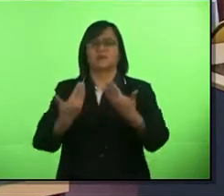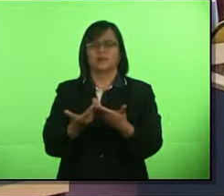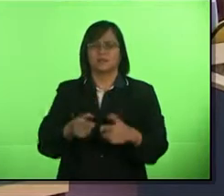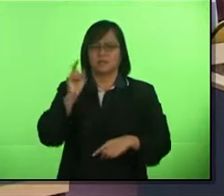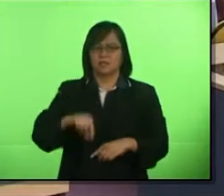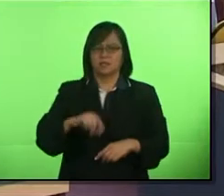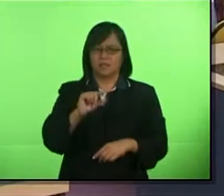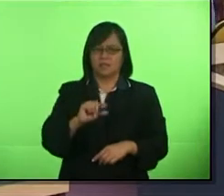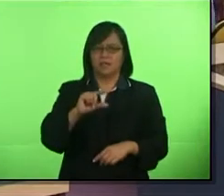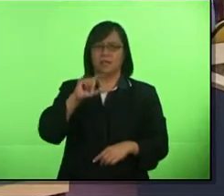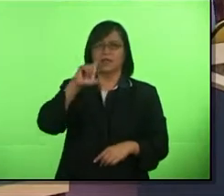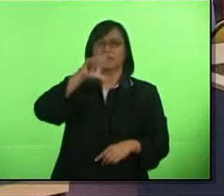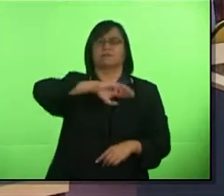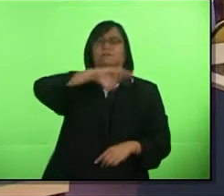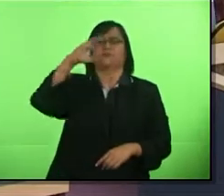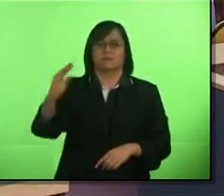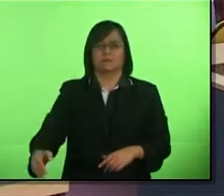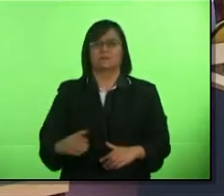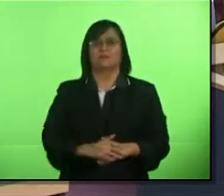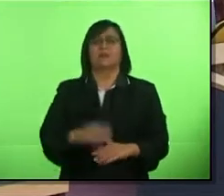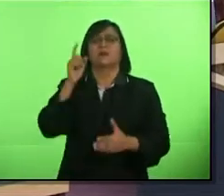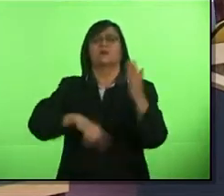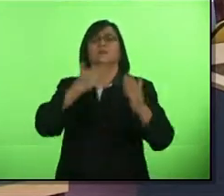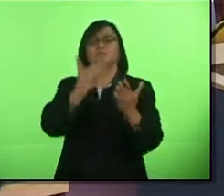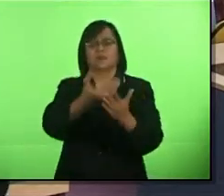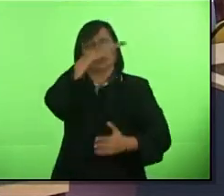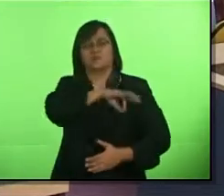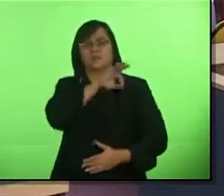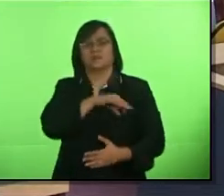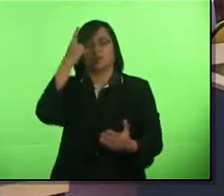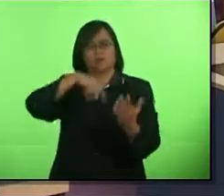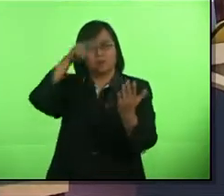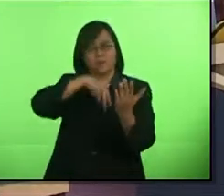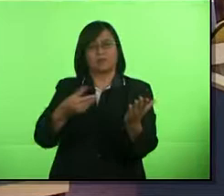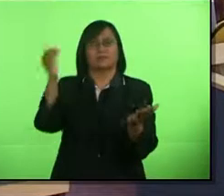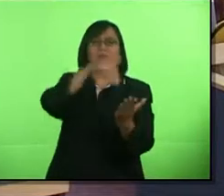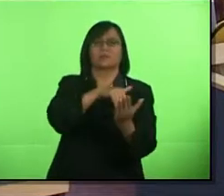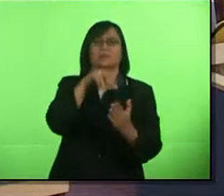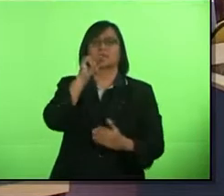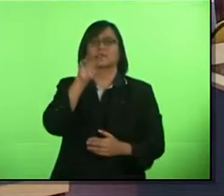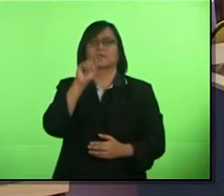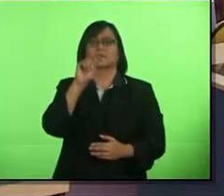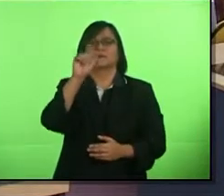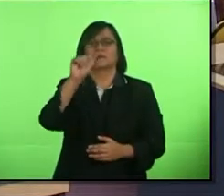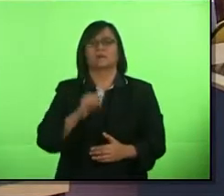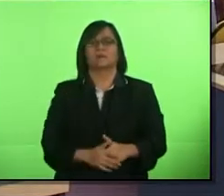Okay, so apa dia, what advantage of revising notes? Huh?